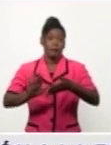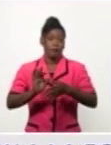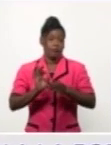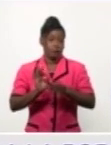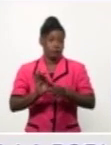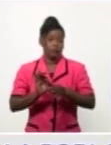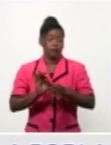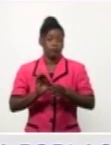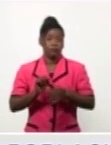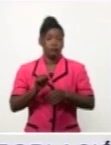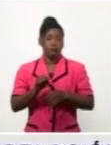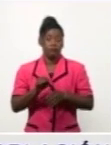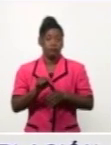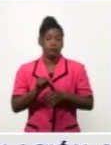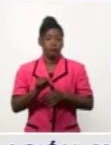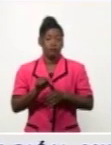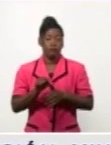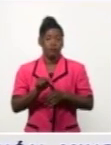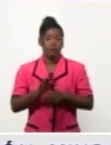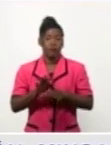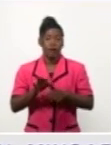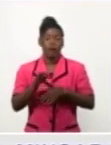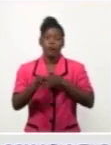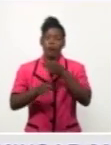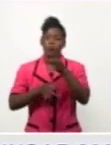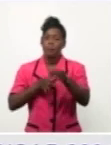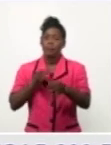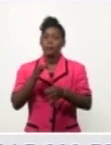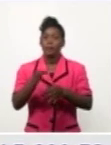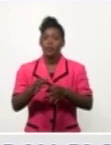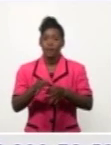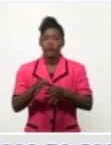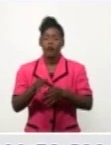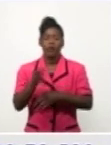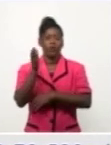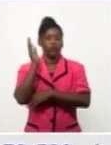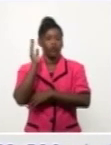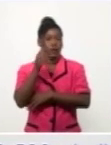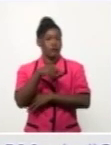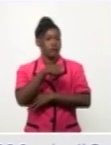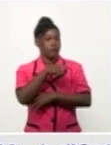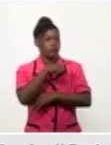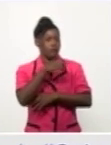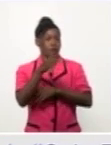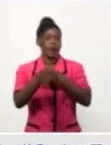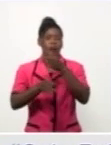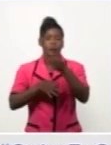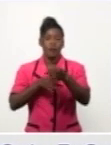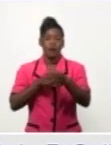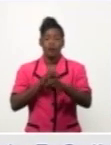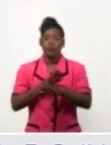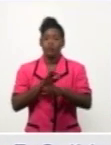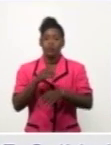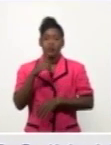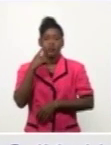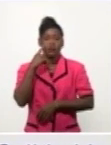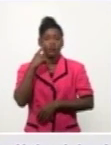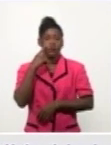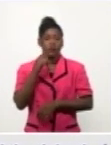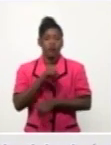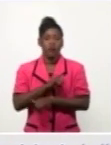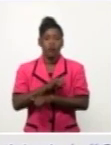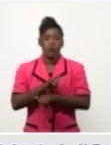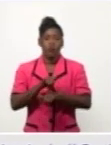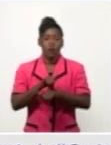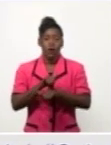The region of Americas, as we have been saying in previous briefings,